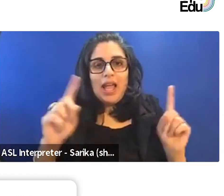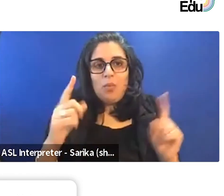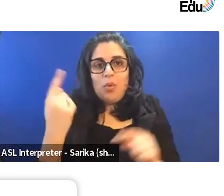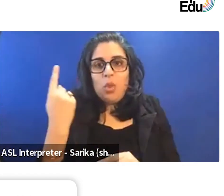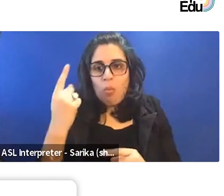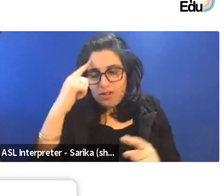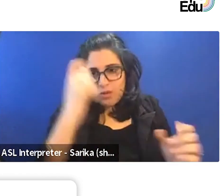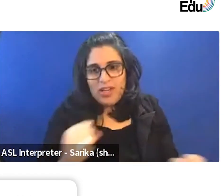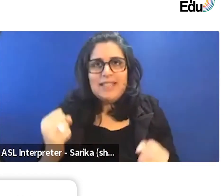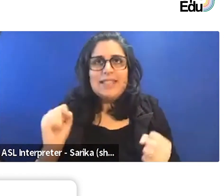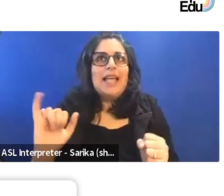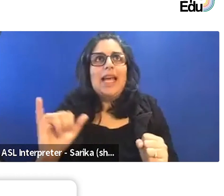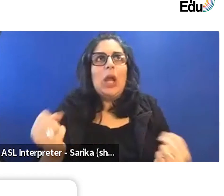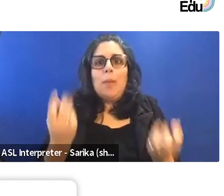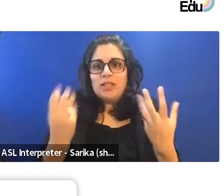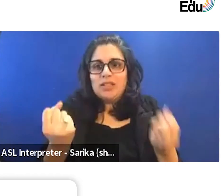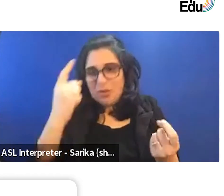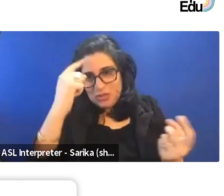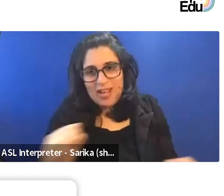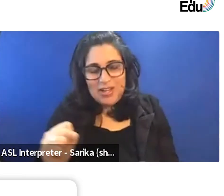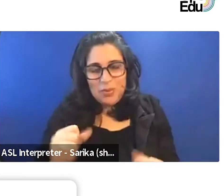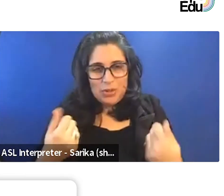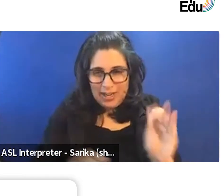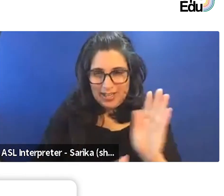like a multiple strategy over here that we're trying to develop.